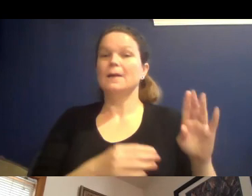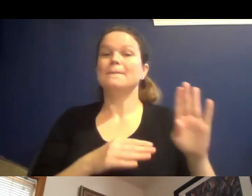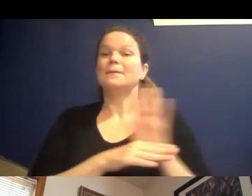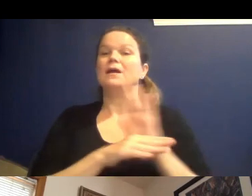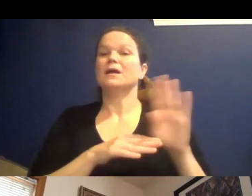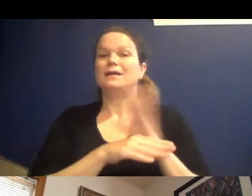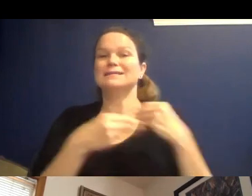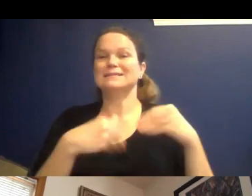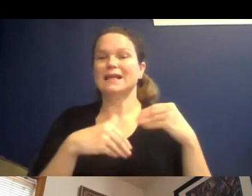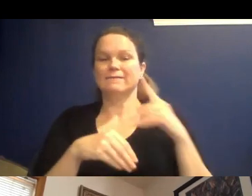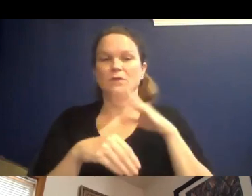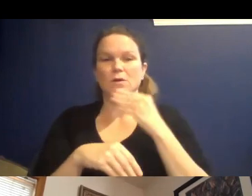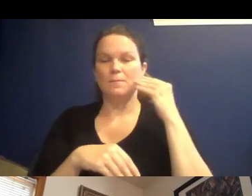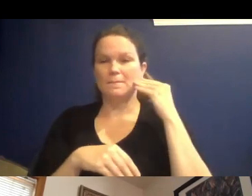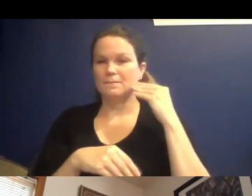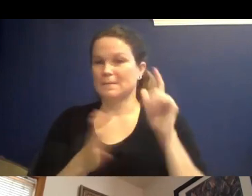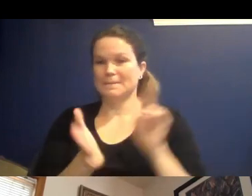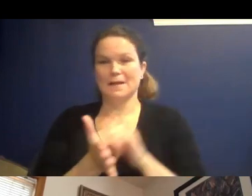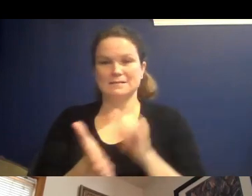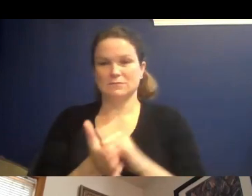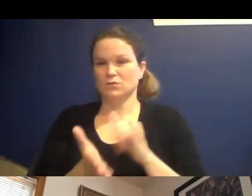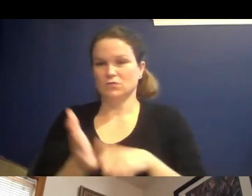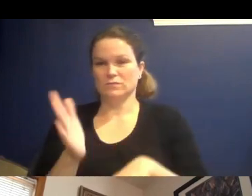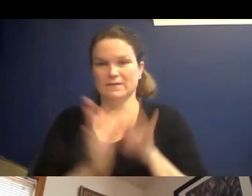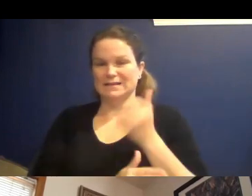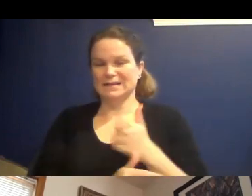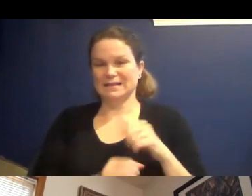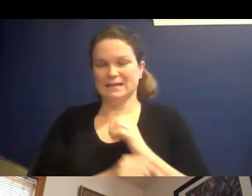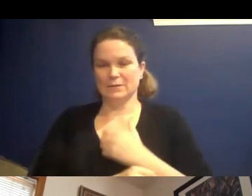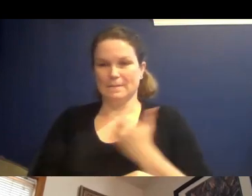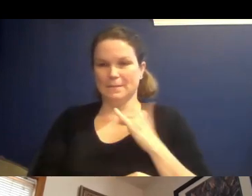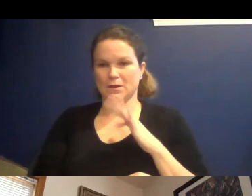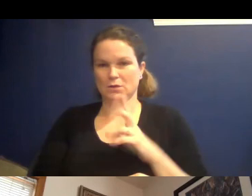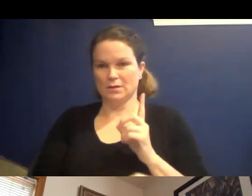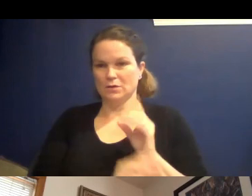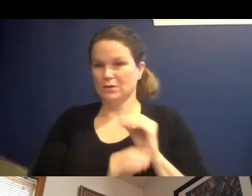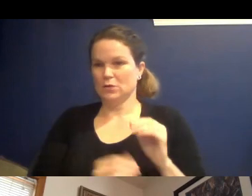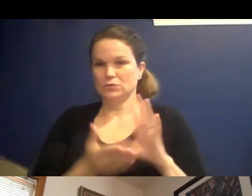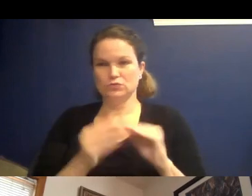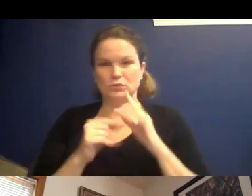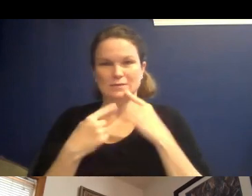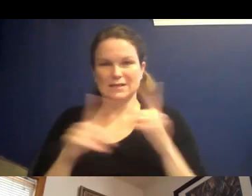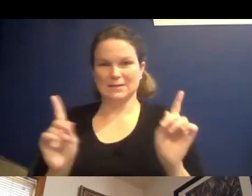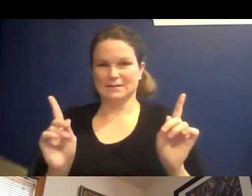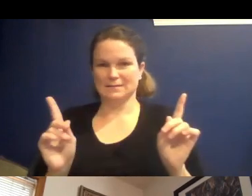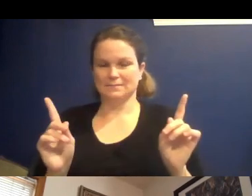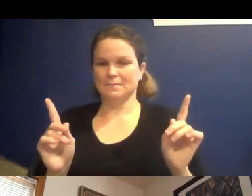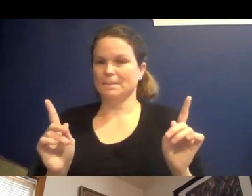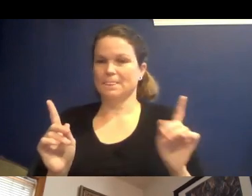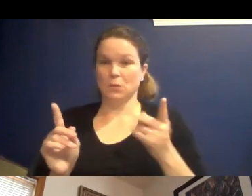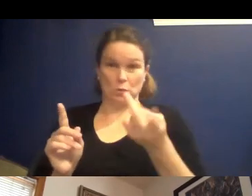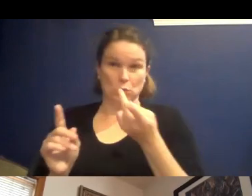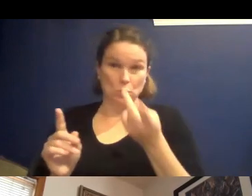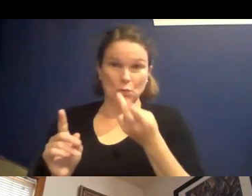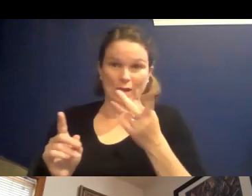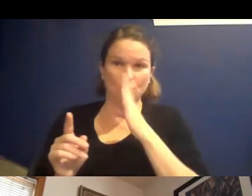home, no monarchs would have found their way to our backyard. None of the subsequent stories would be told. And you and I would never